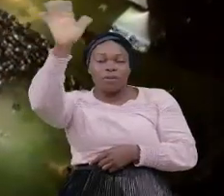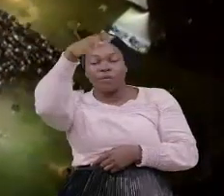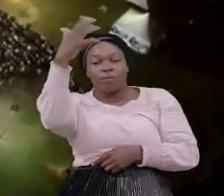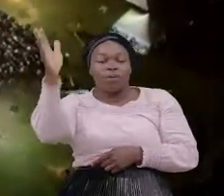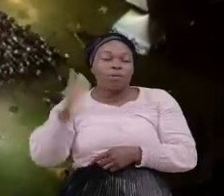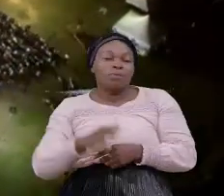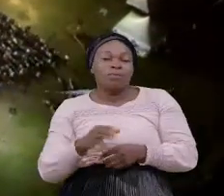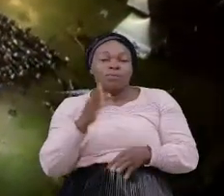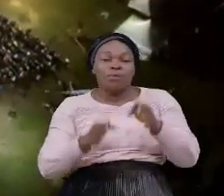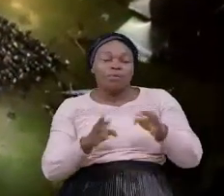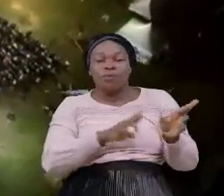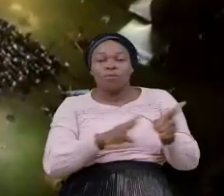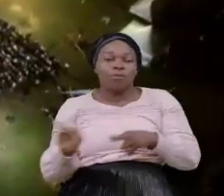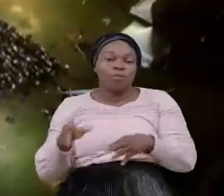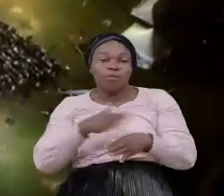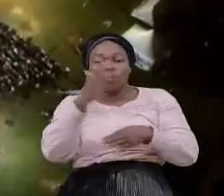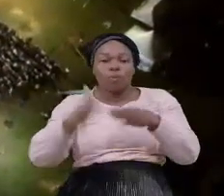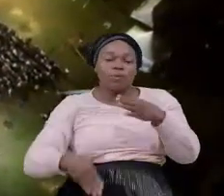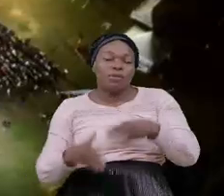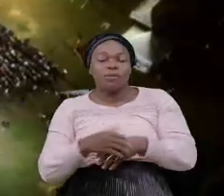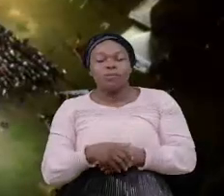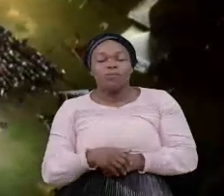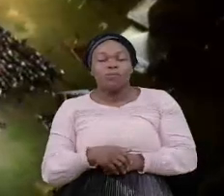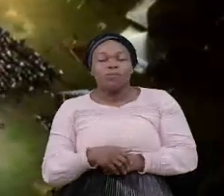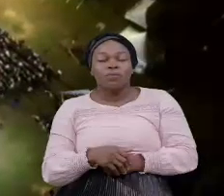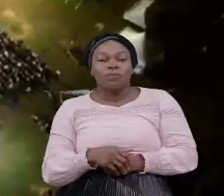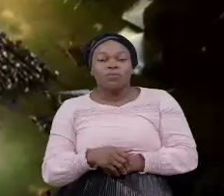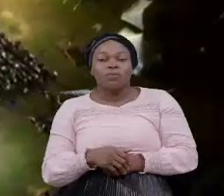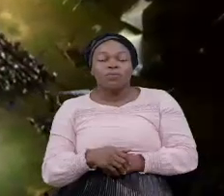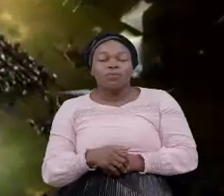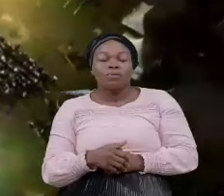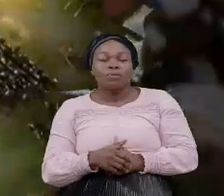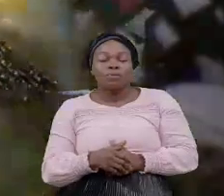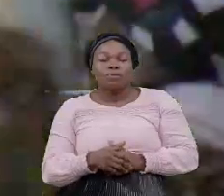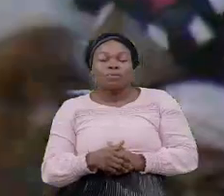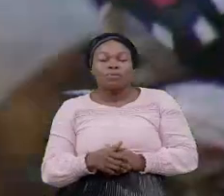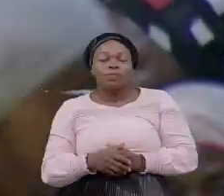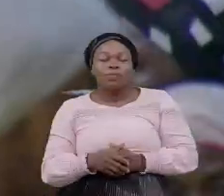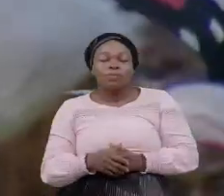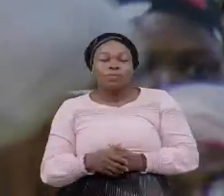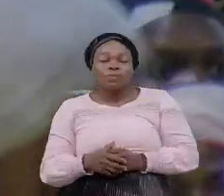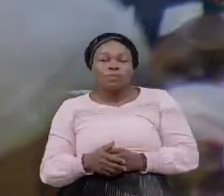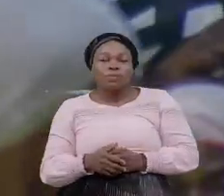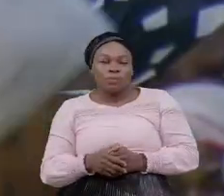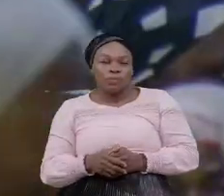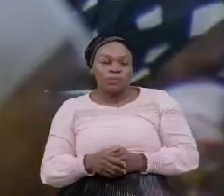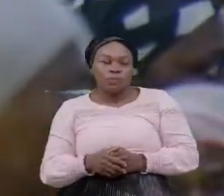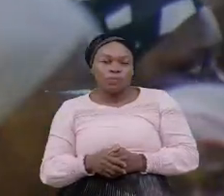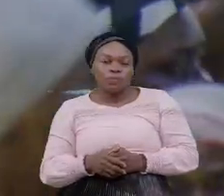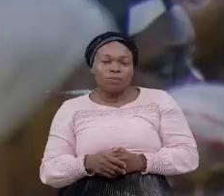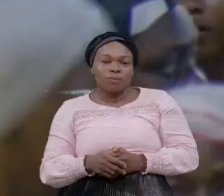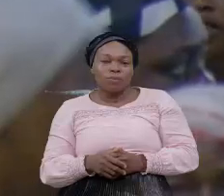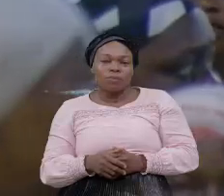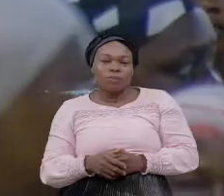can also see my far right. Right. Okay, I can see the far back. God bless you.